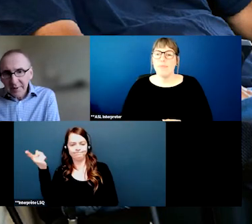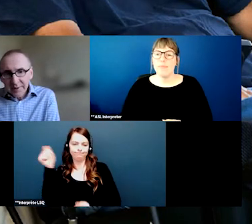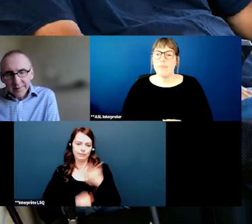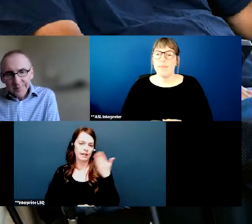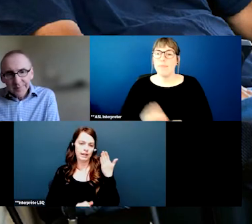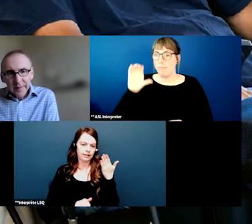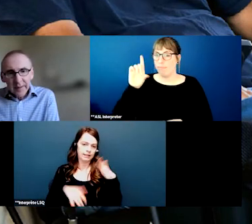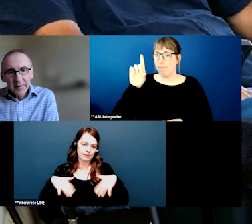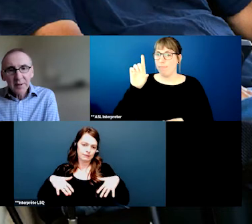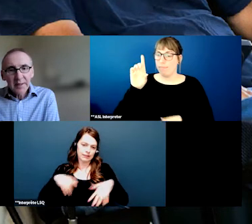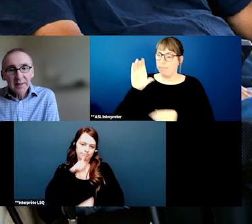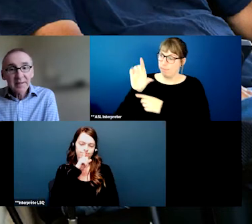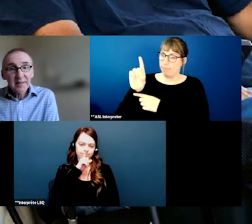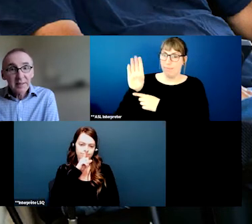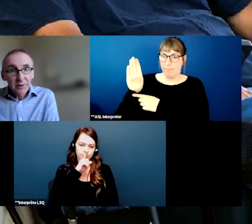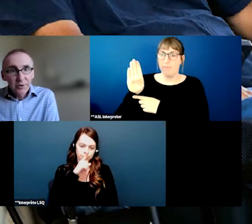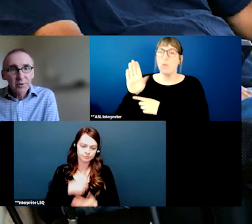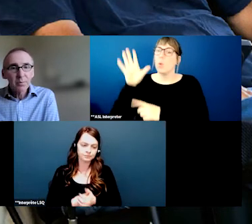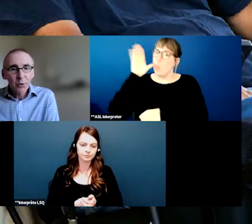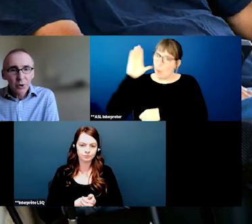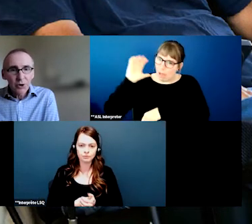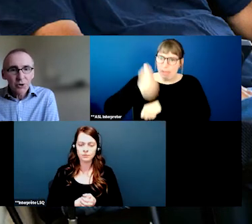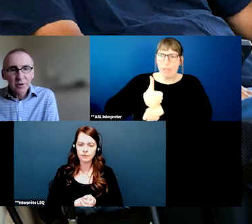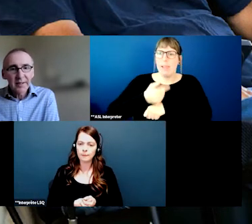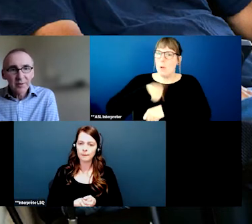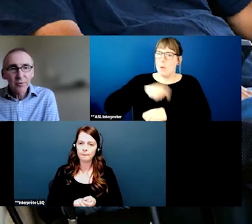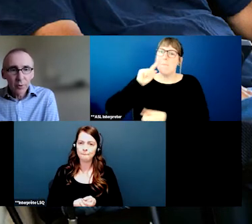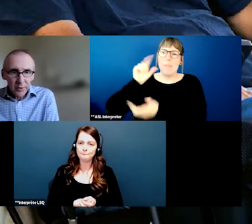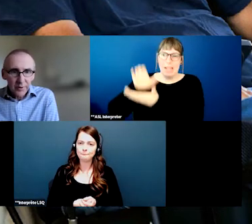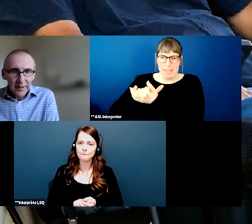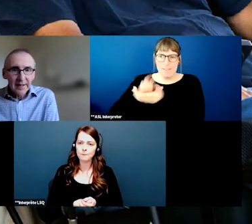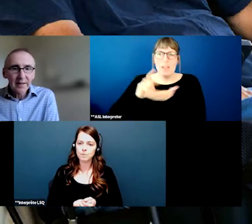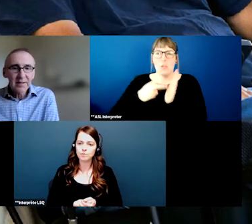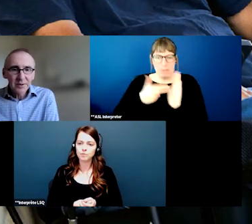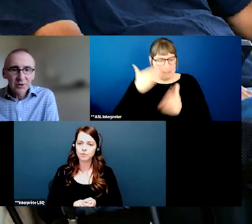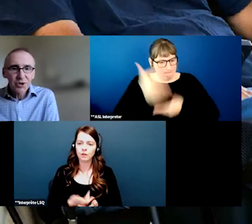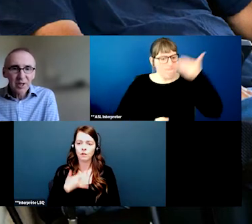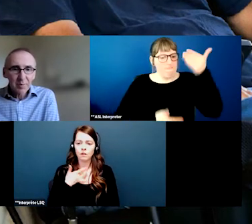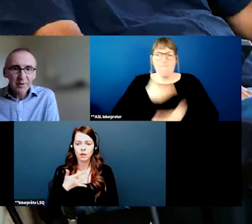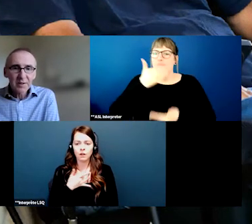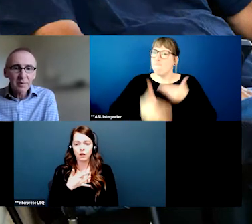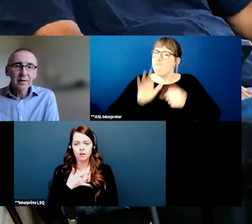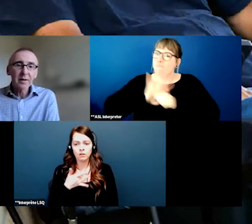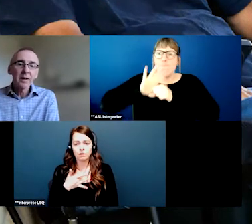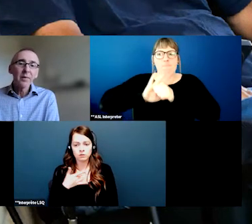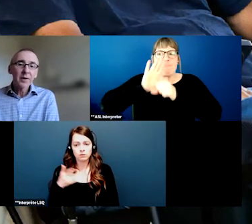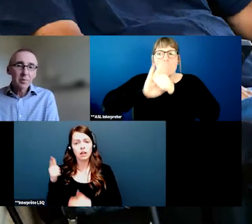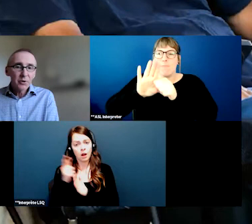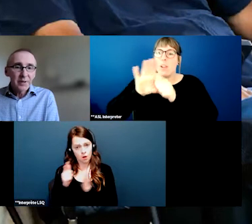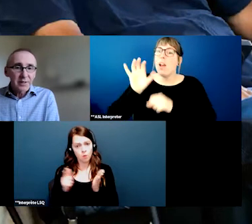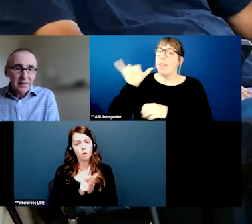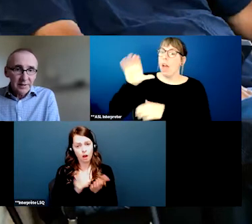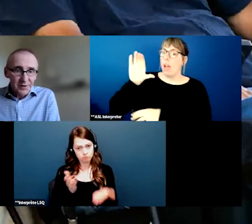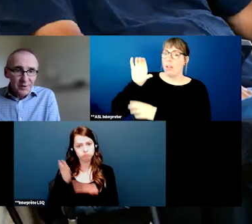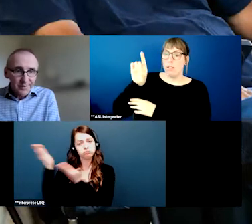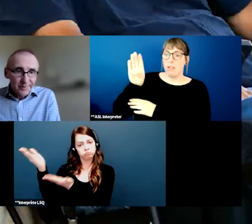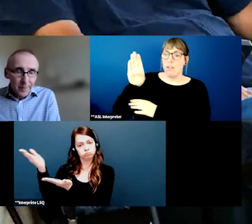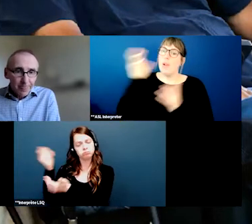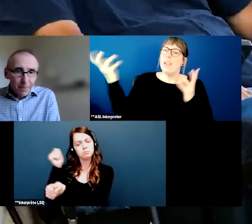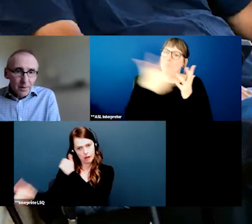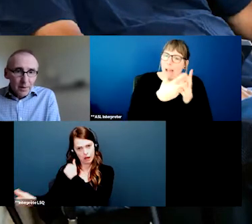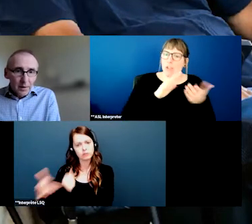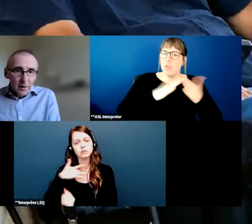be implemented and that we need to continue to push it forward and continue to shape it to meet the community's